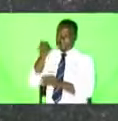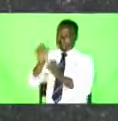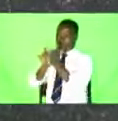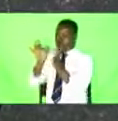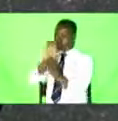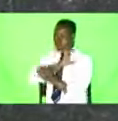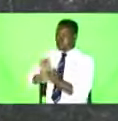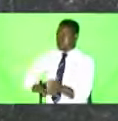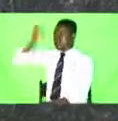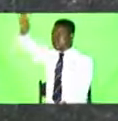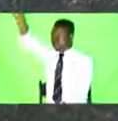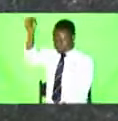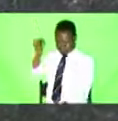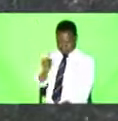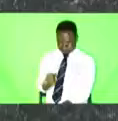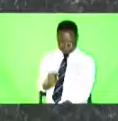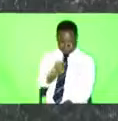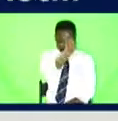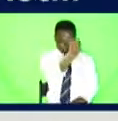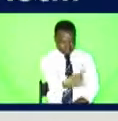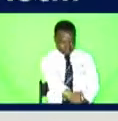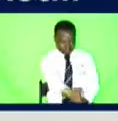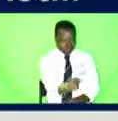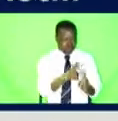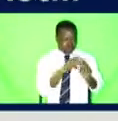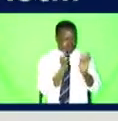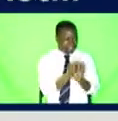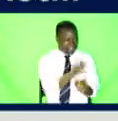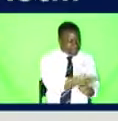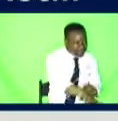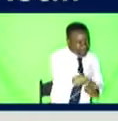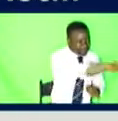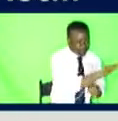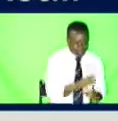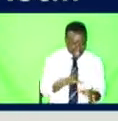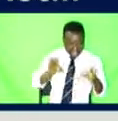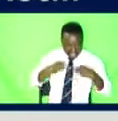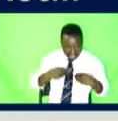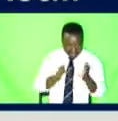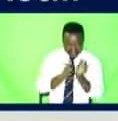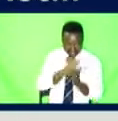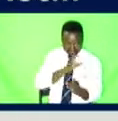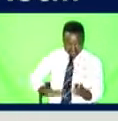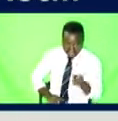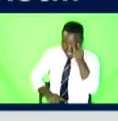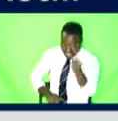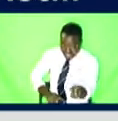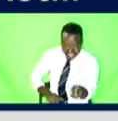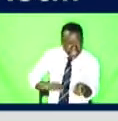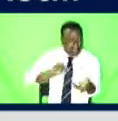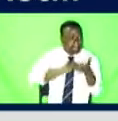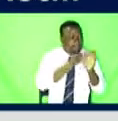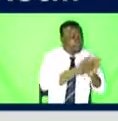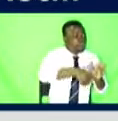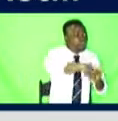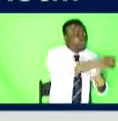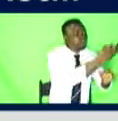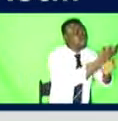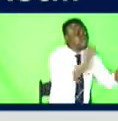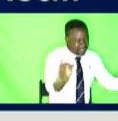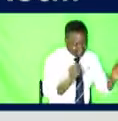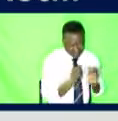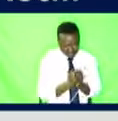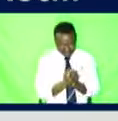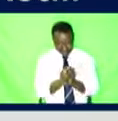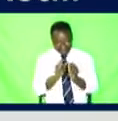be received by faith. So that if the sinner does not receive Christ by faith, then he